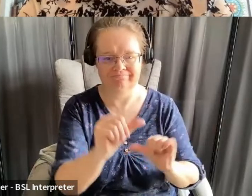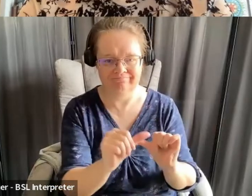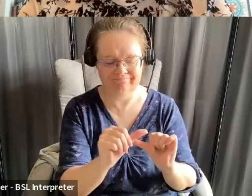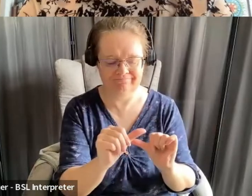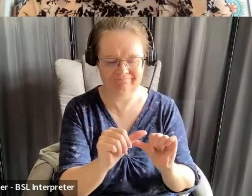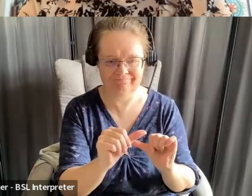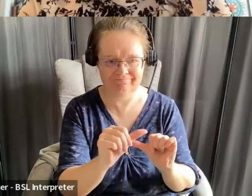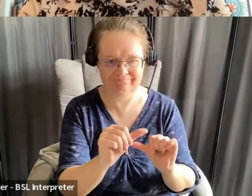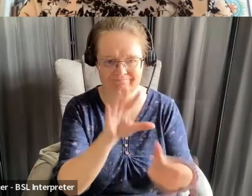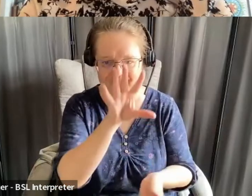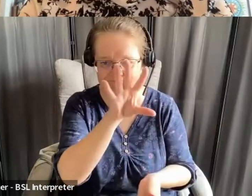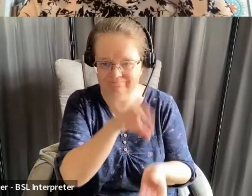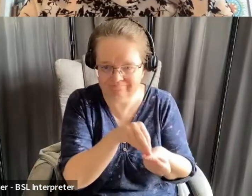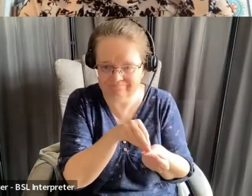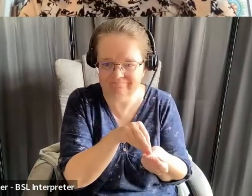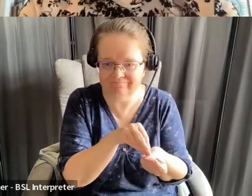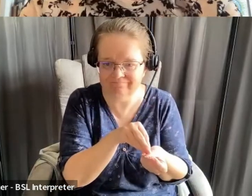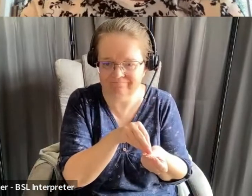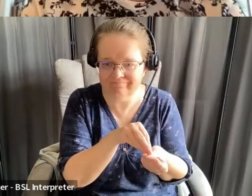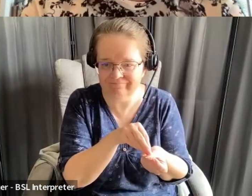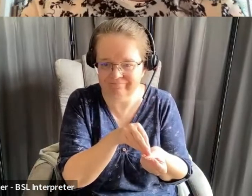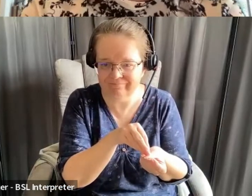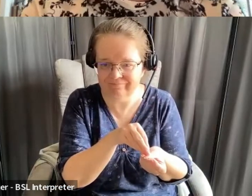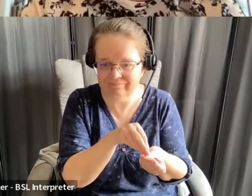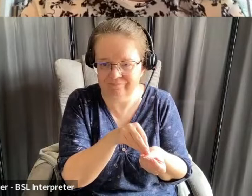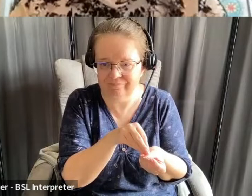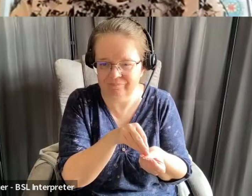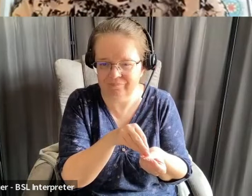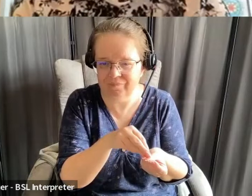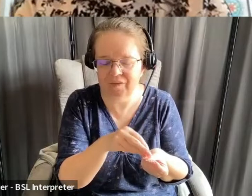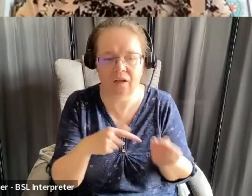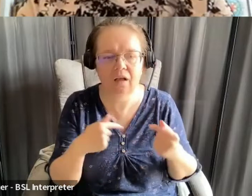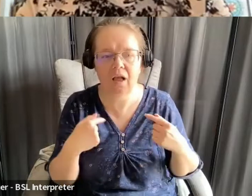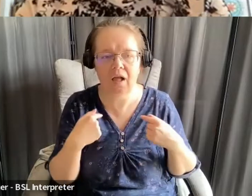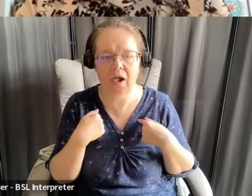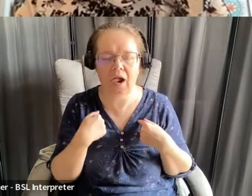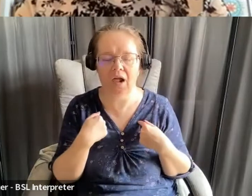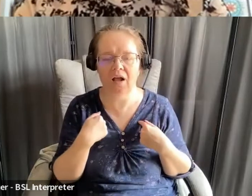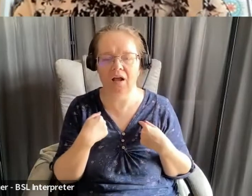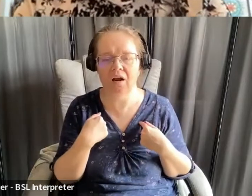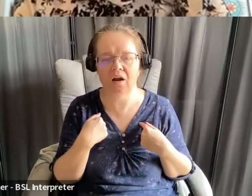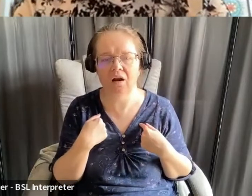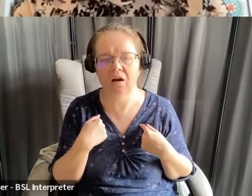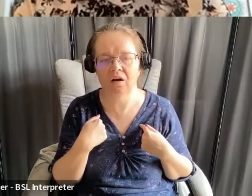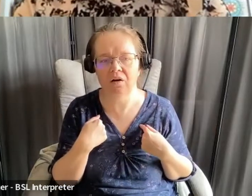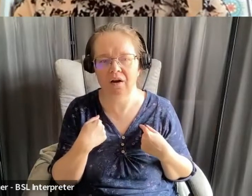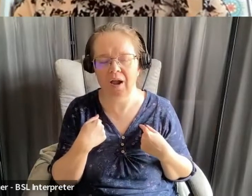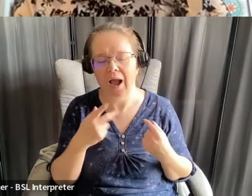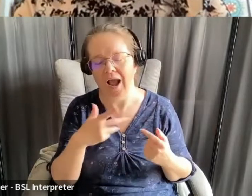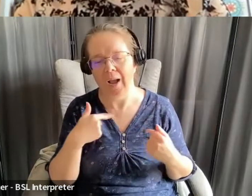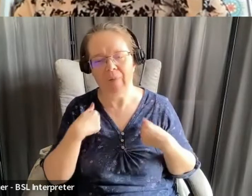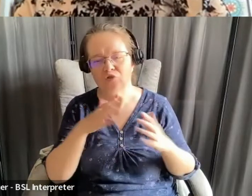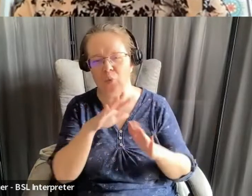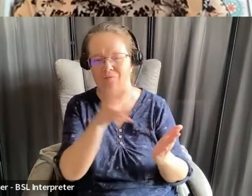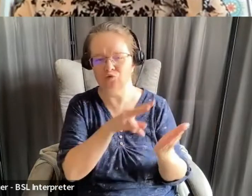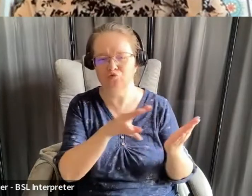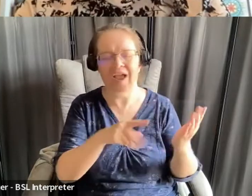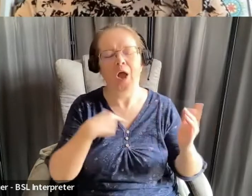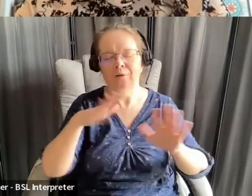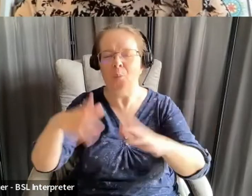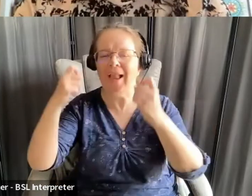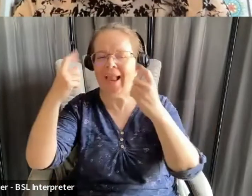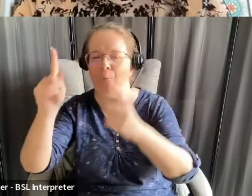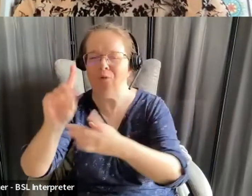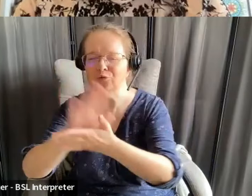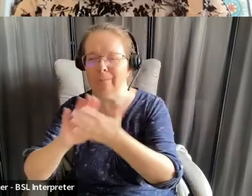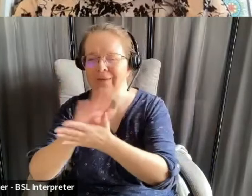Sounds counter, he said, I don't have to read as much of even of my own writing. It sounds counterintuitive though. We get what you're saying, John.